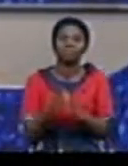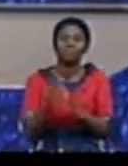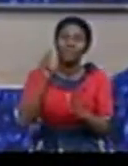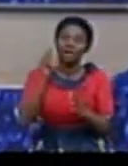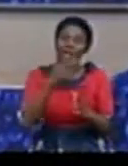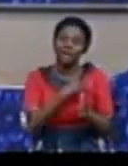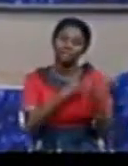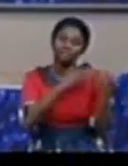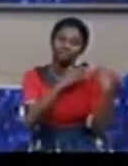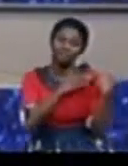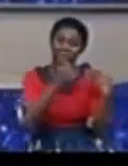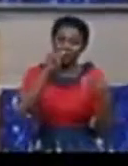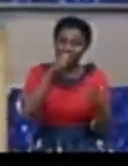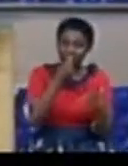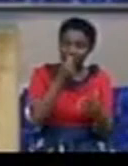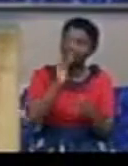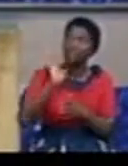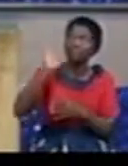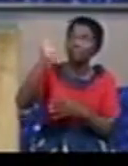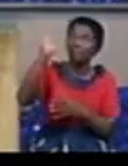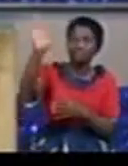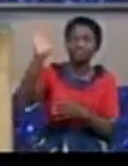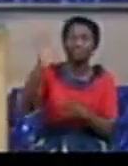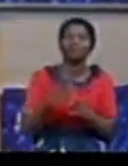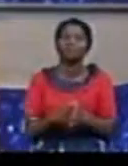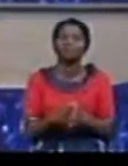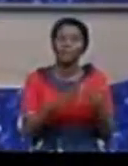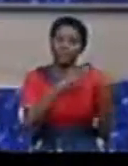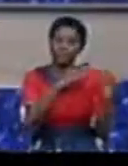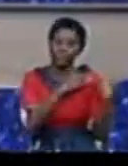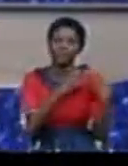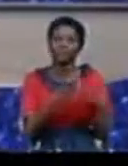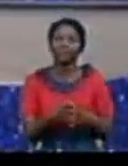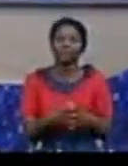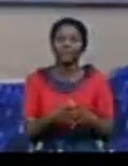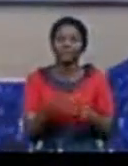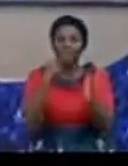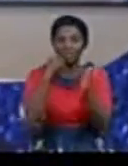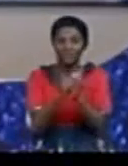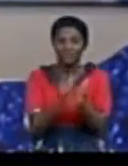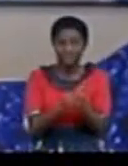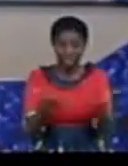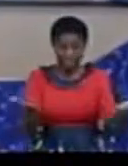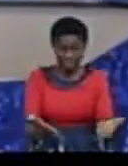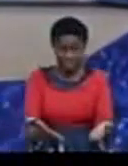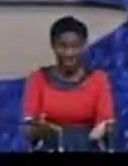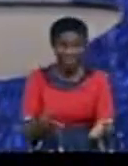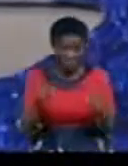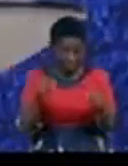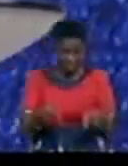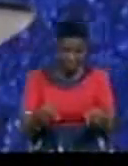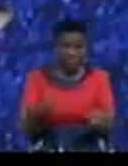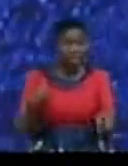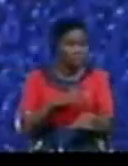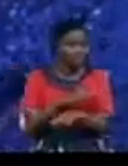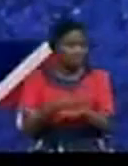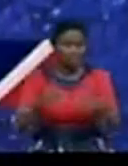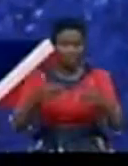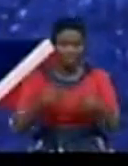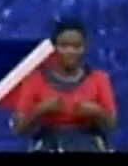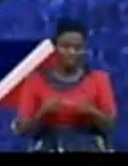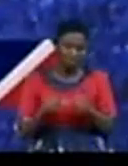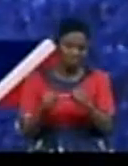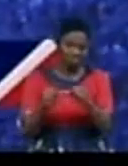In verse 14, it says, for here we have no continuing city, but we seek